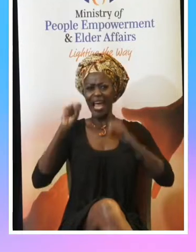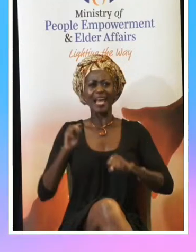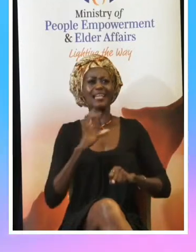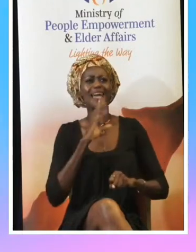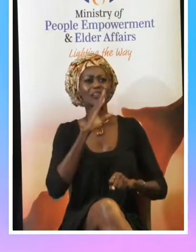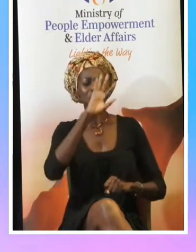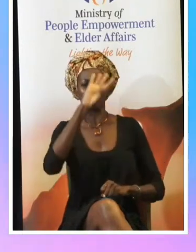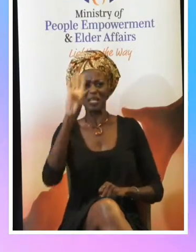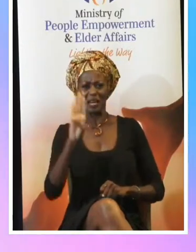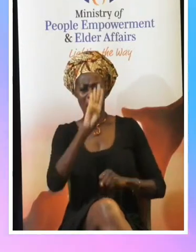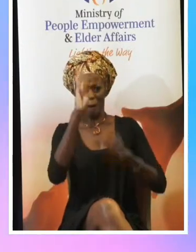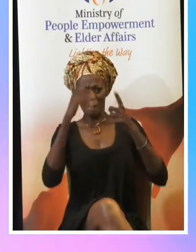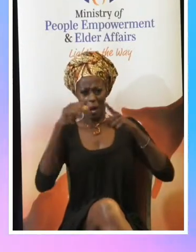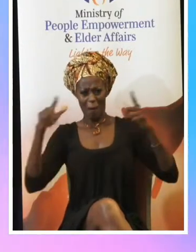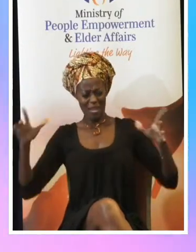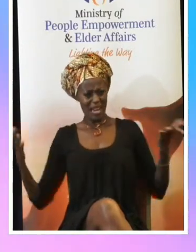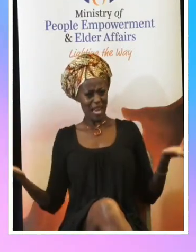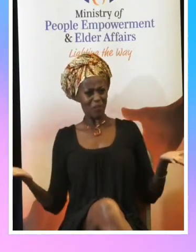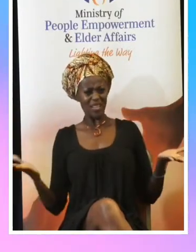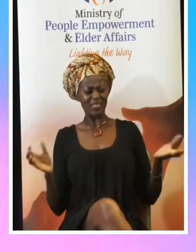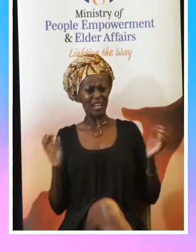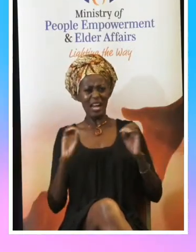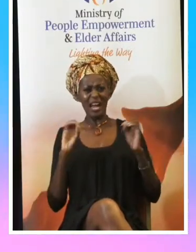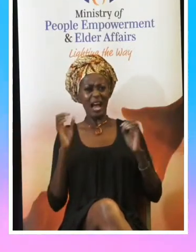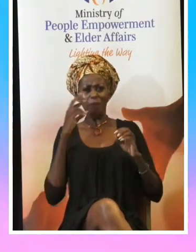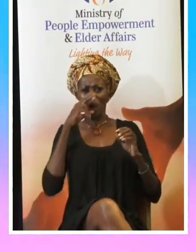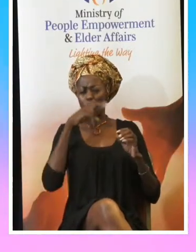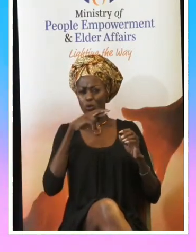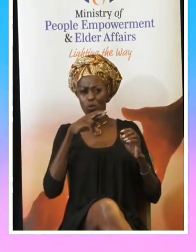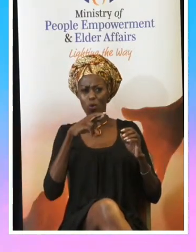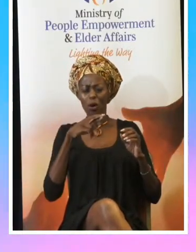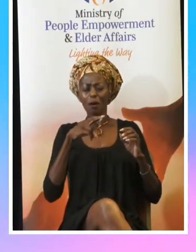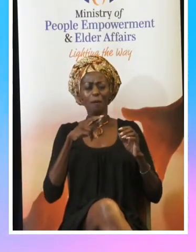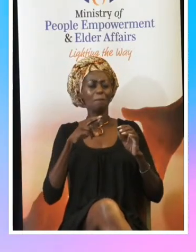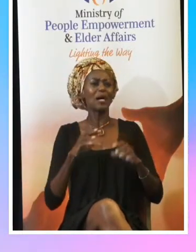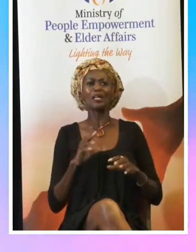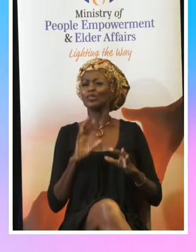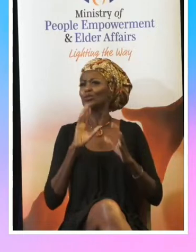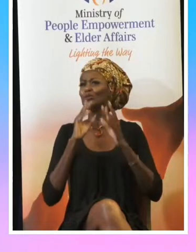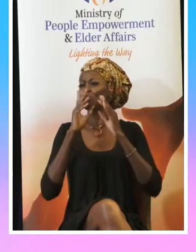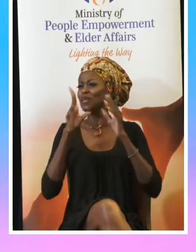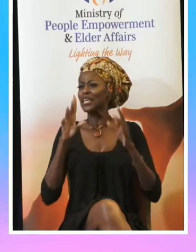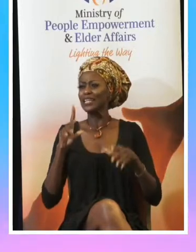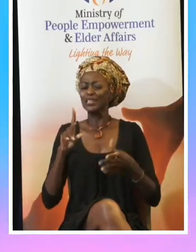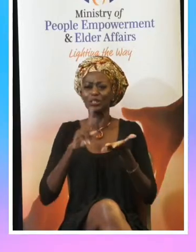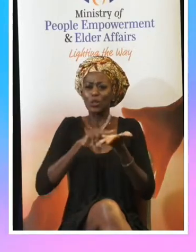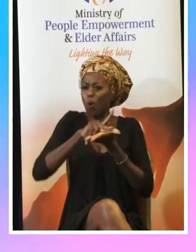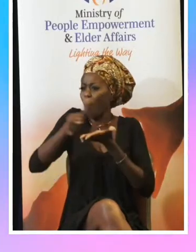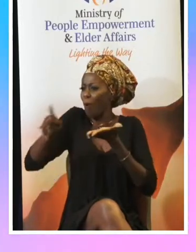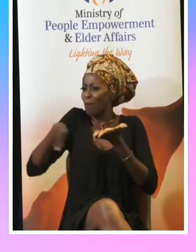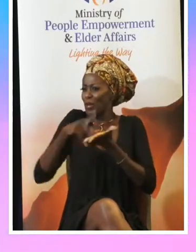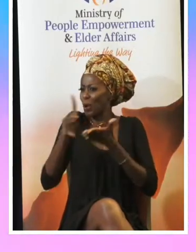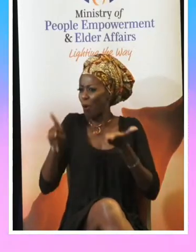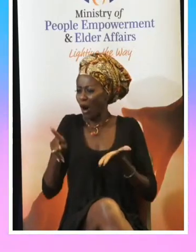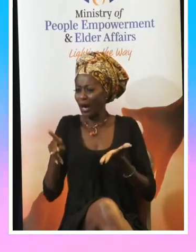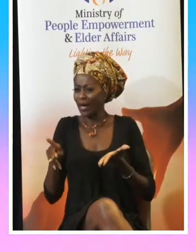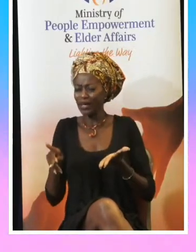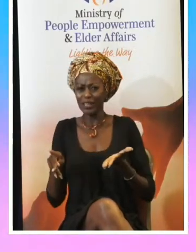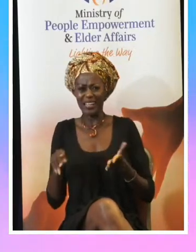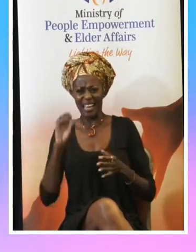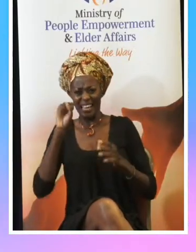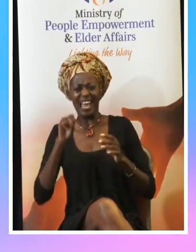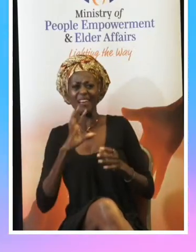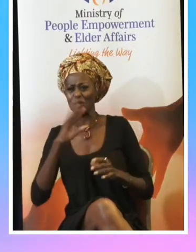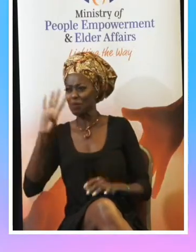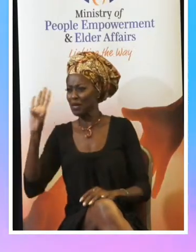Not being rude or anything. It's just, everything is so pure. I know I dispute Beijing, but you